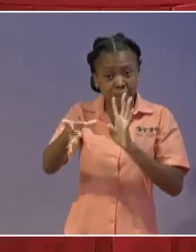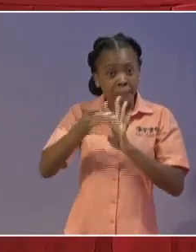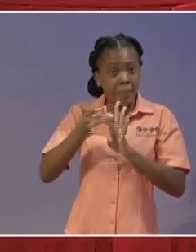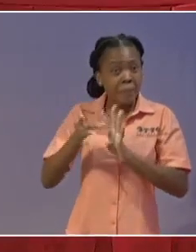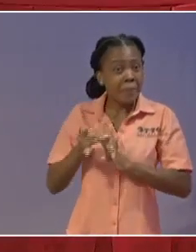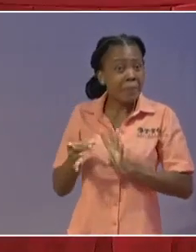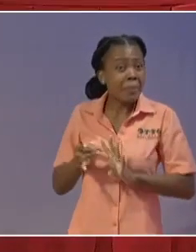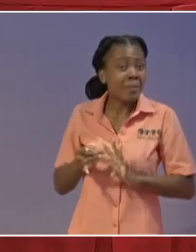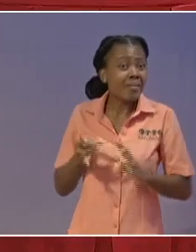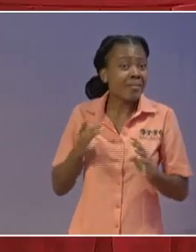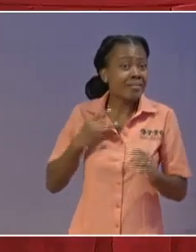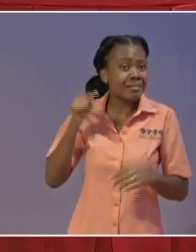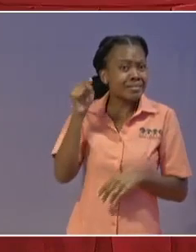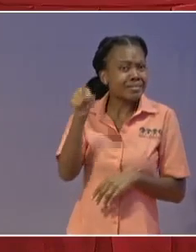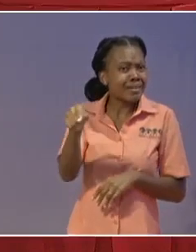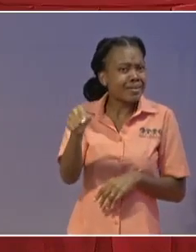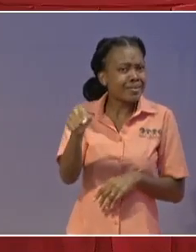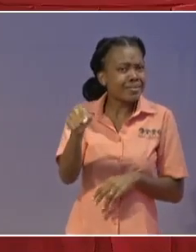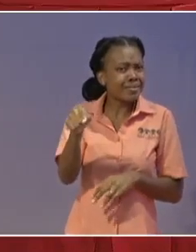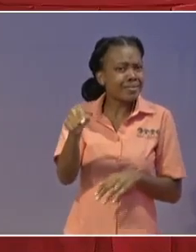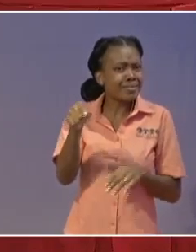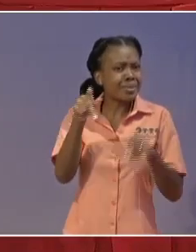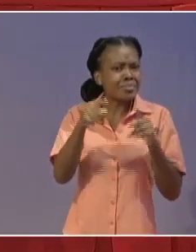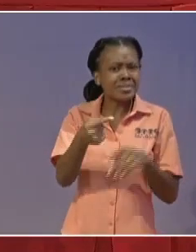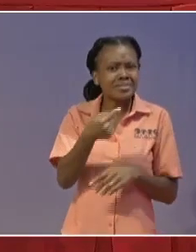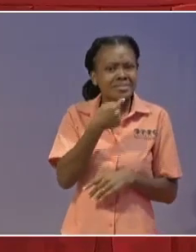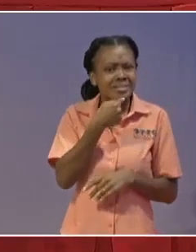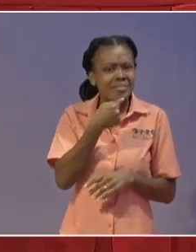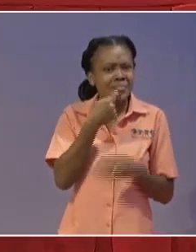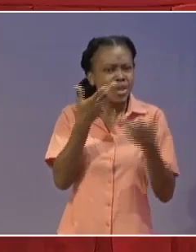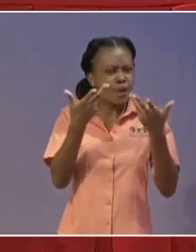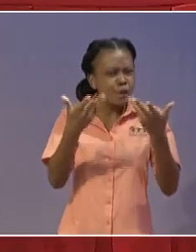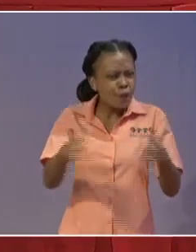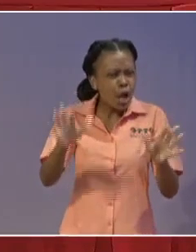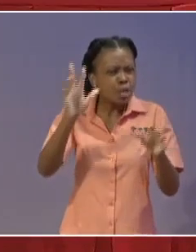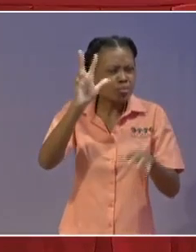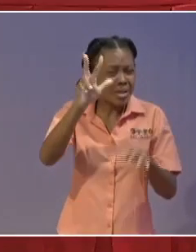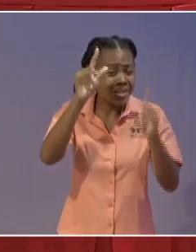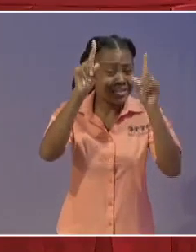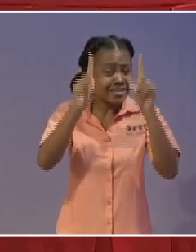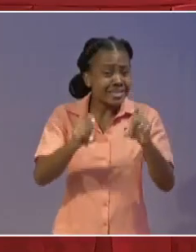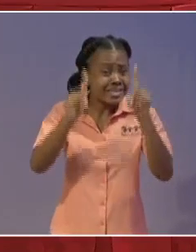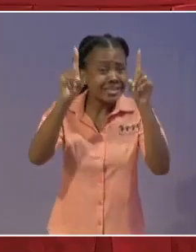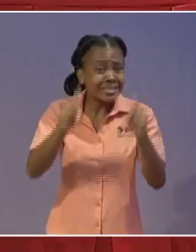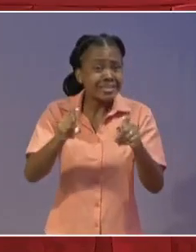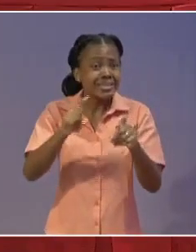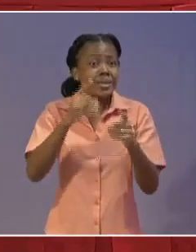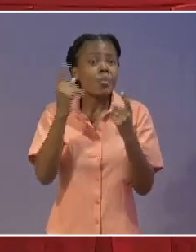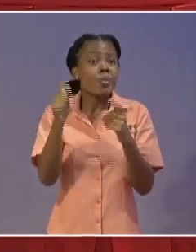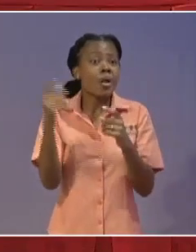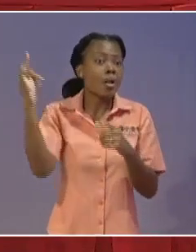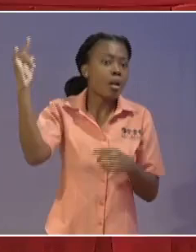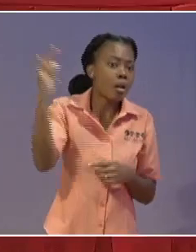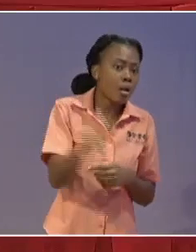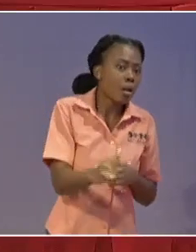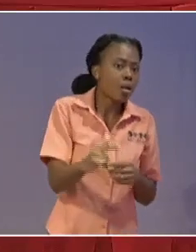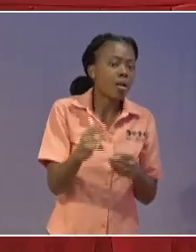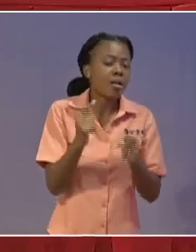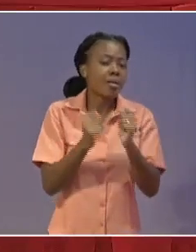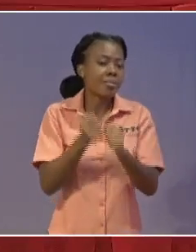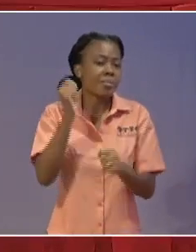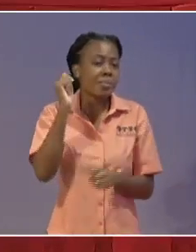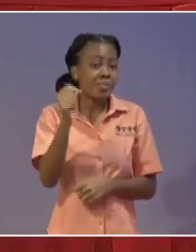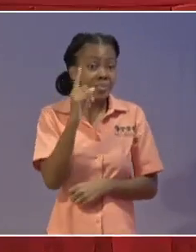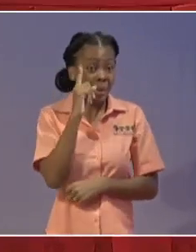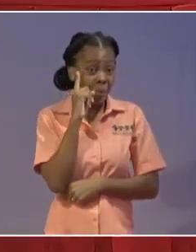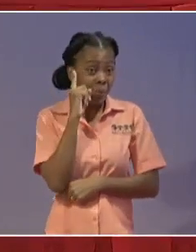that she had done 3 tests as she was seeking to enter TNT. 1 was an antigen test, of course,